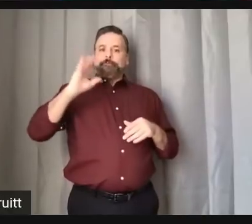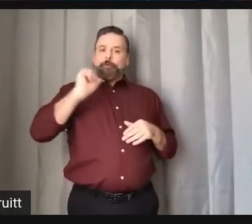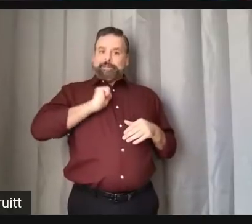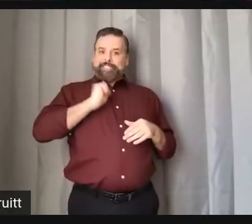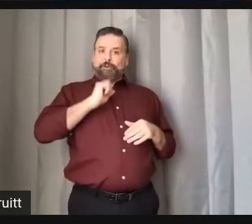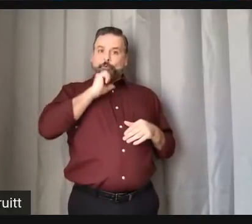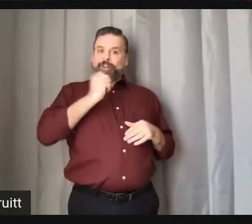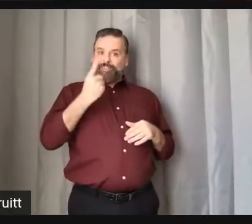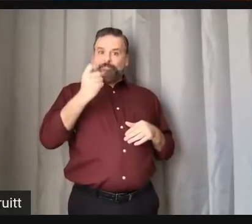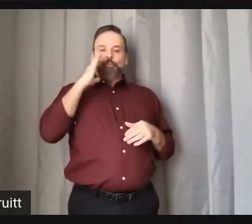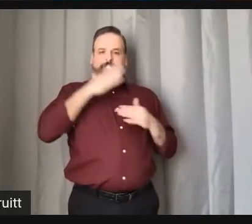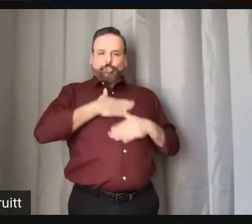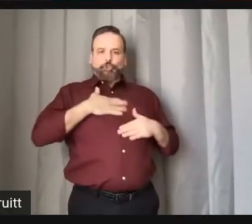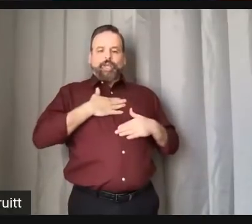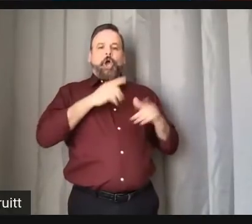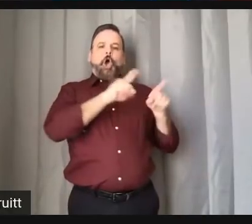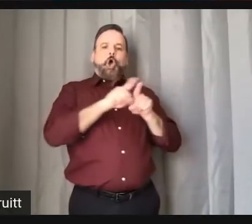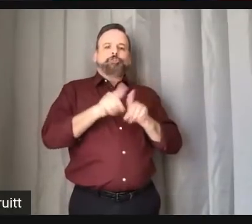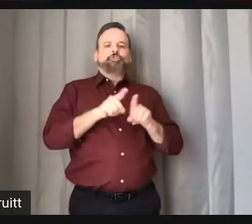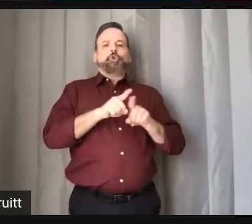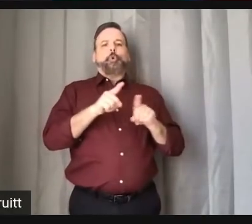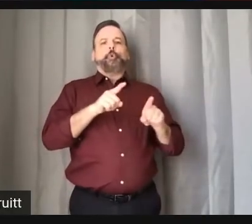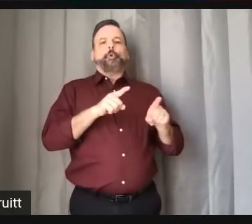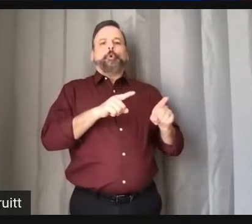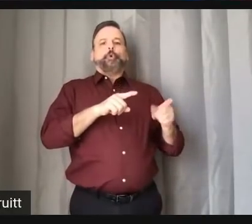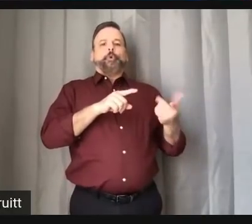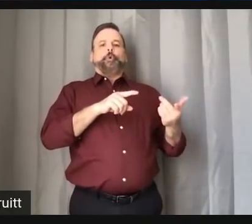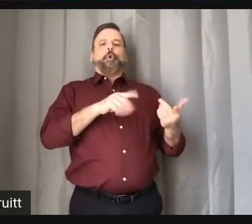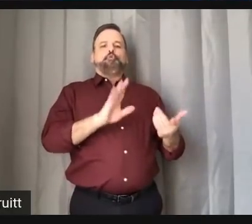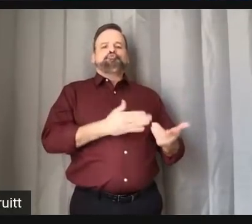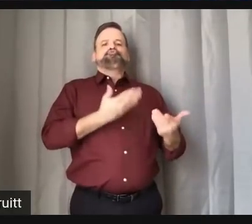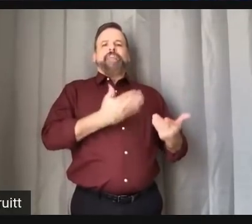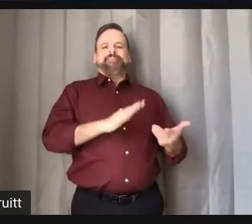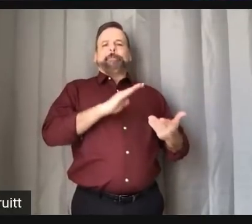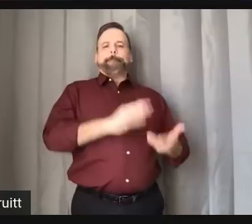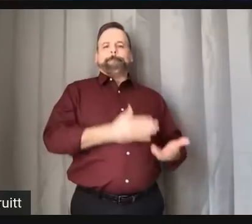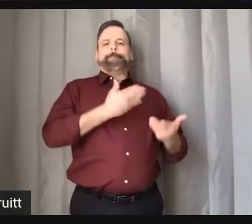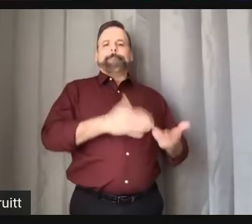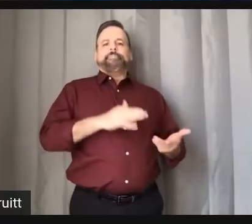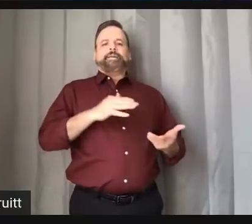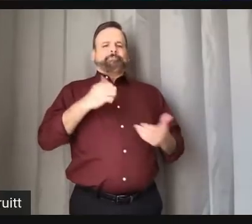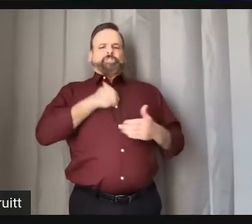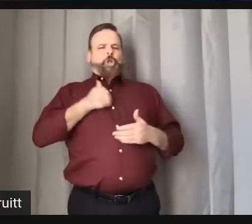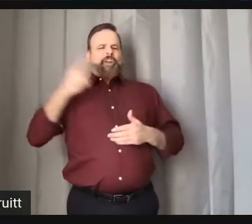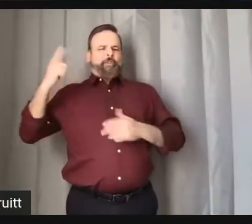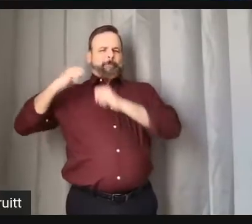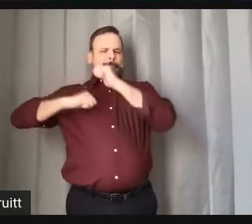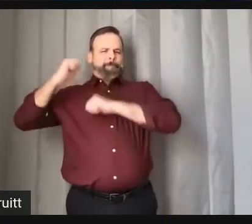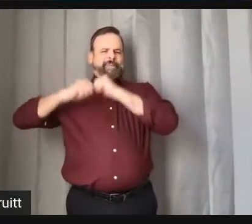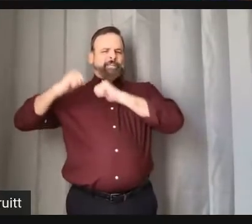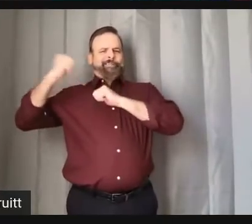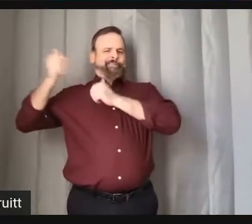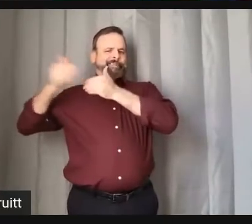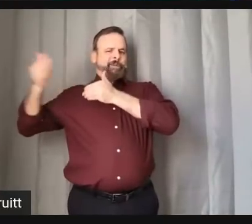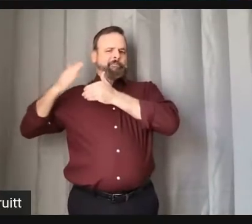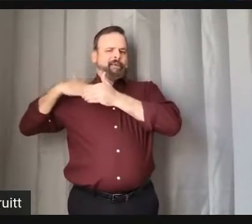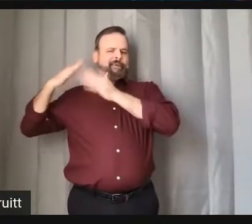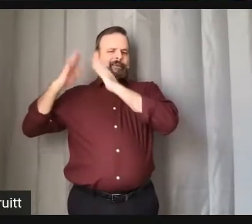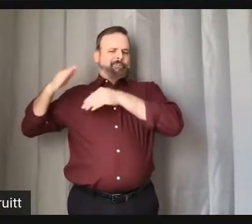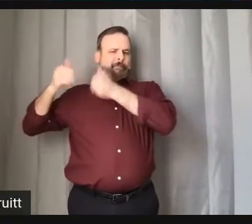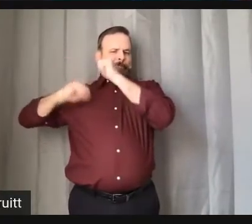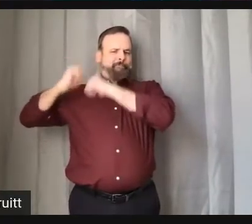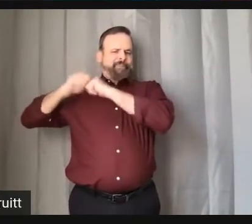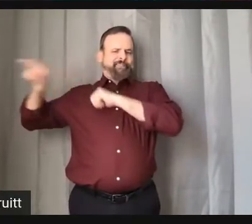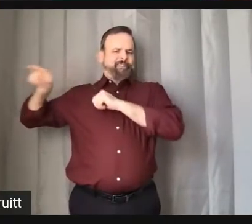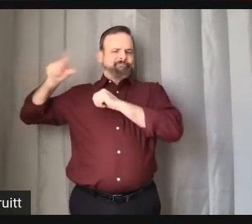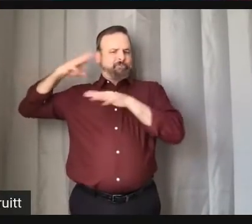rhythm, if that makes sense. I apologize for the construction happening right next door. I think a lot in terms of rhythm. So whereas like with